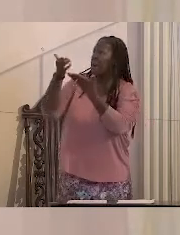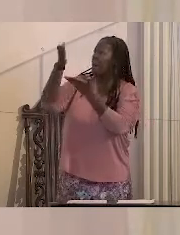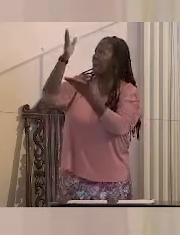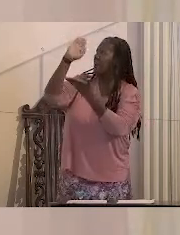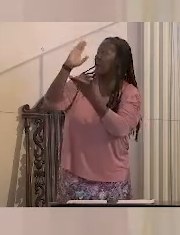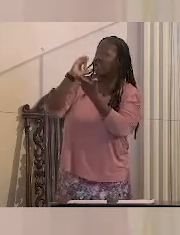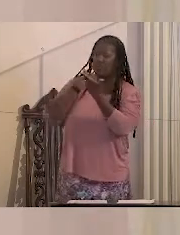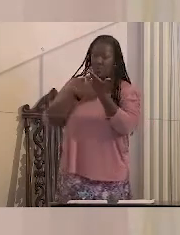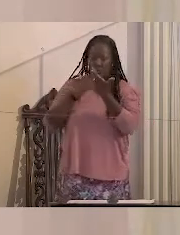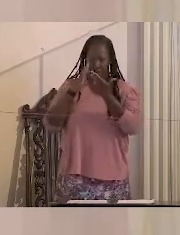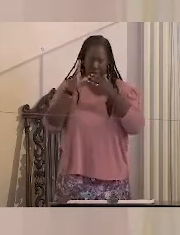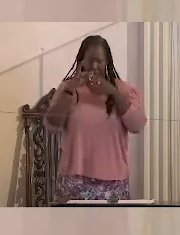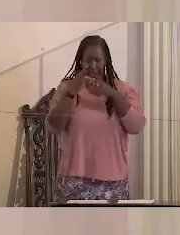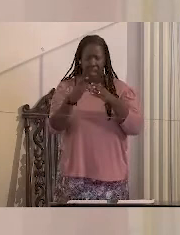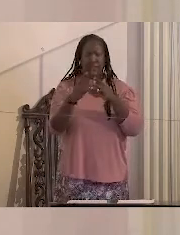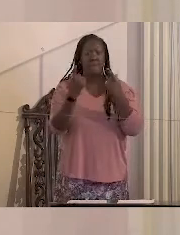past.